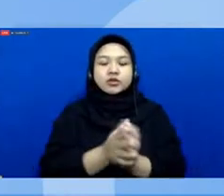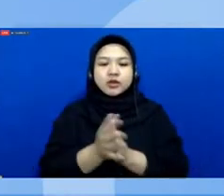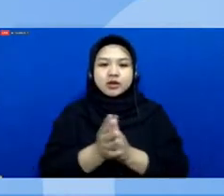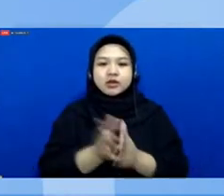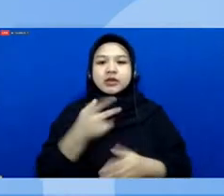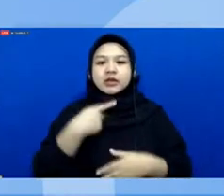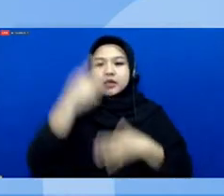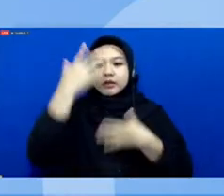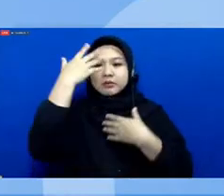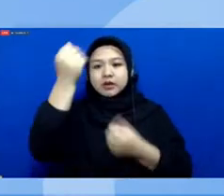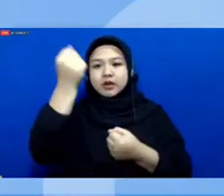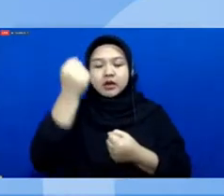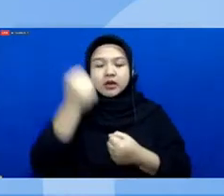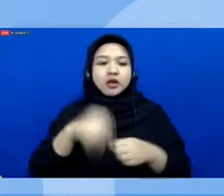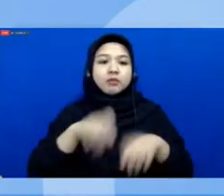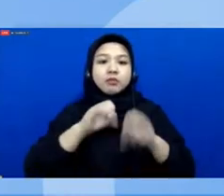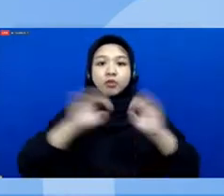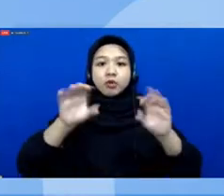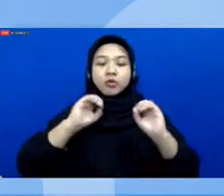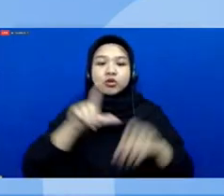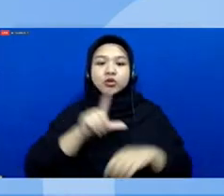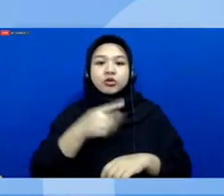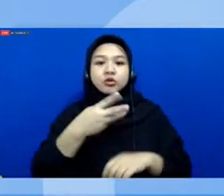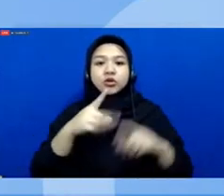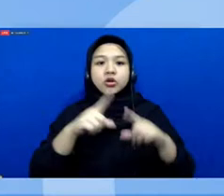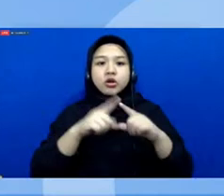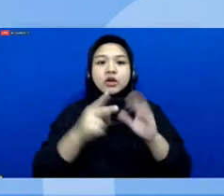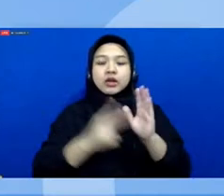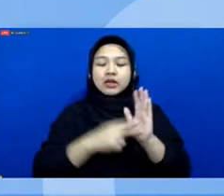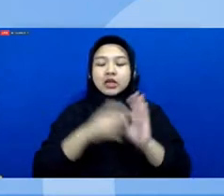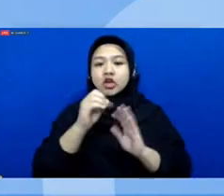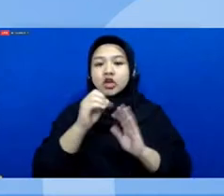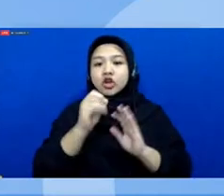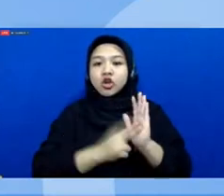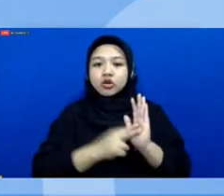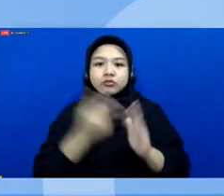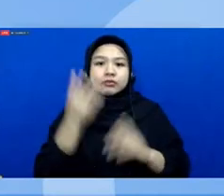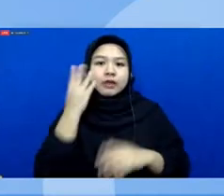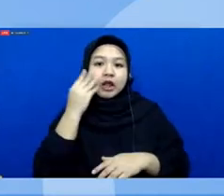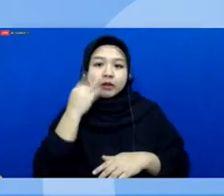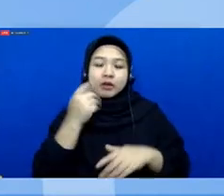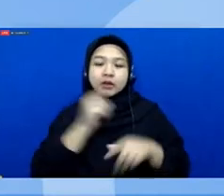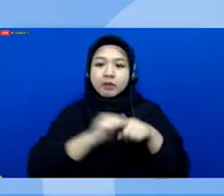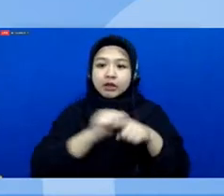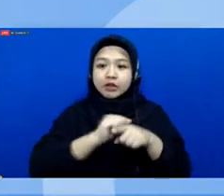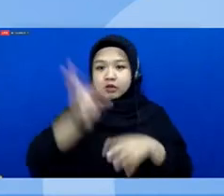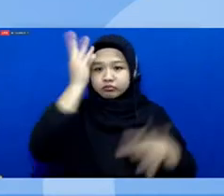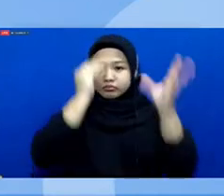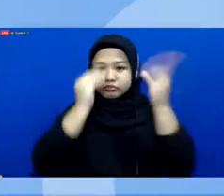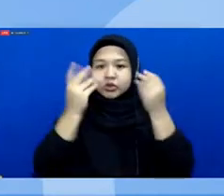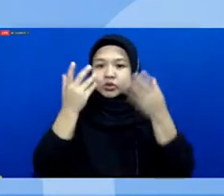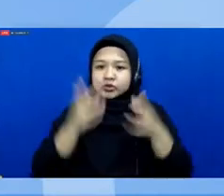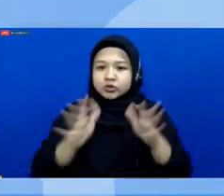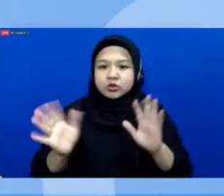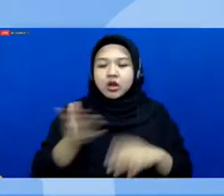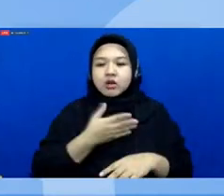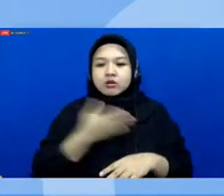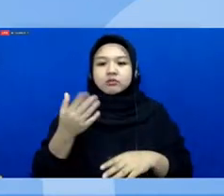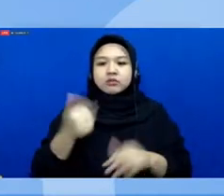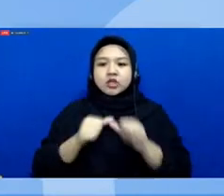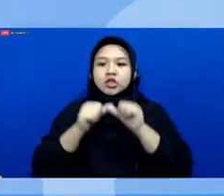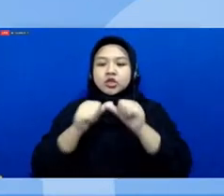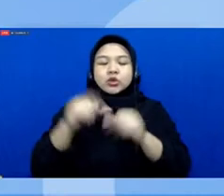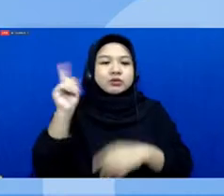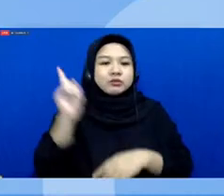have gained additional skills and experience in community outreach and communications will continue to use their competencies as members of civil